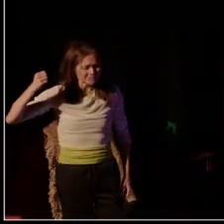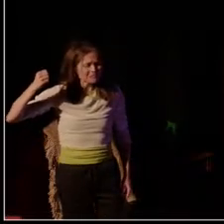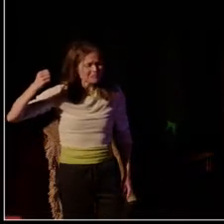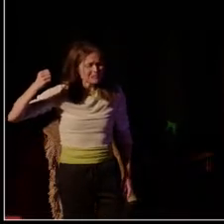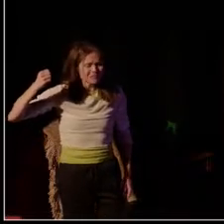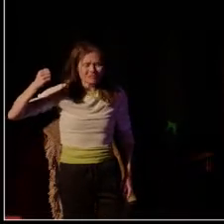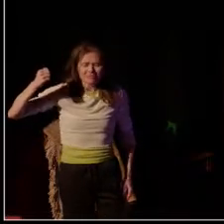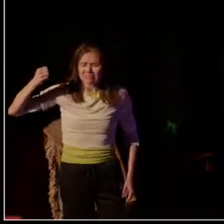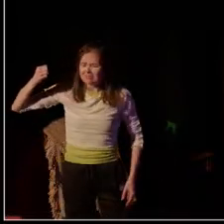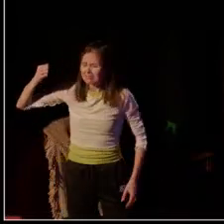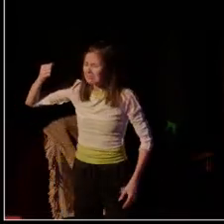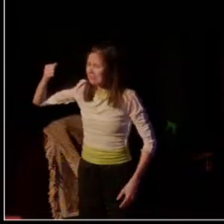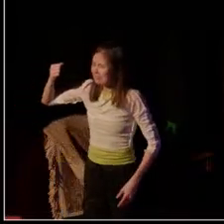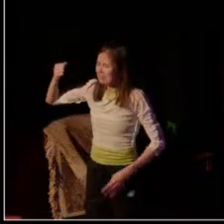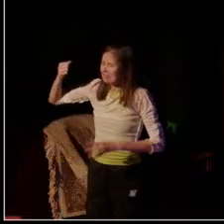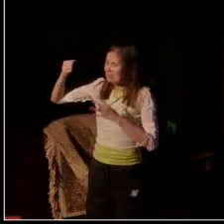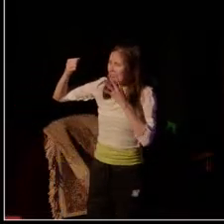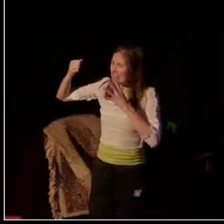weather-beaten waterspout.